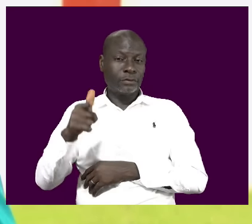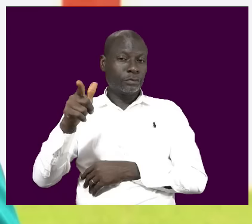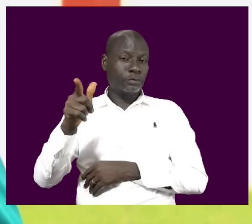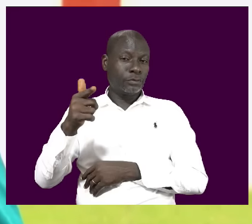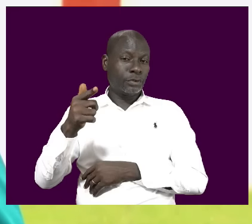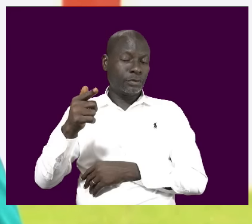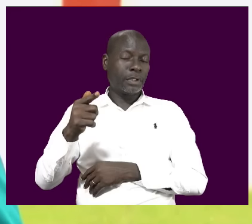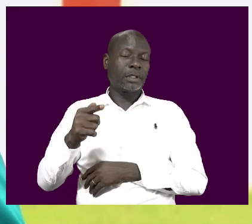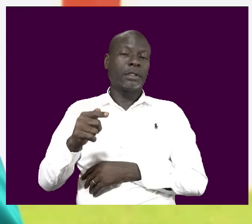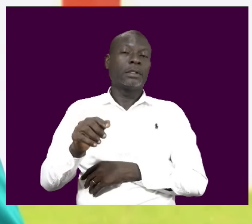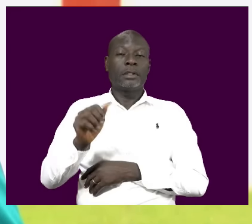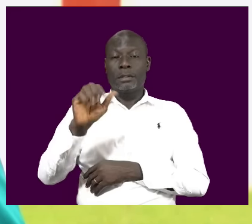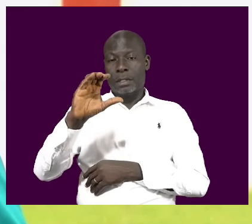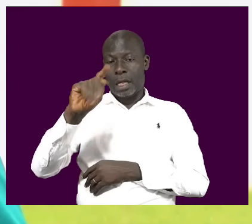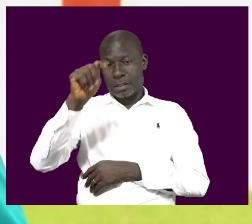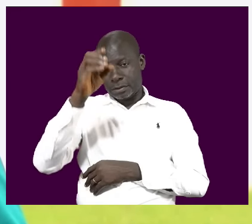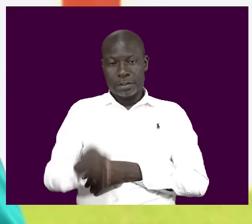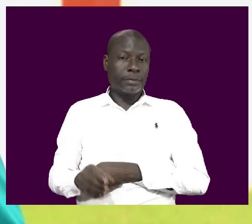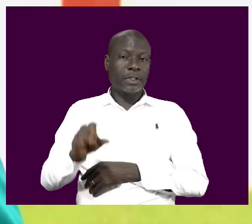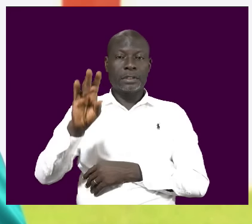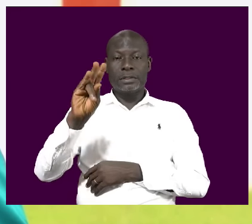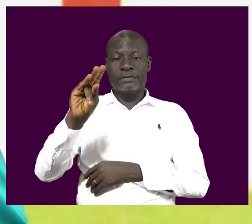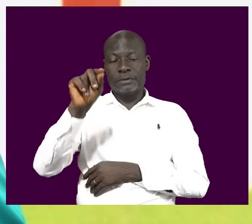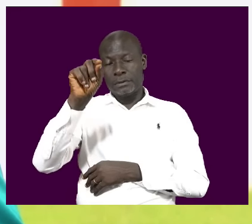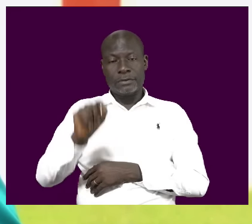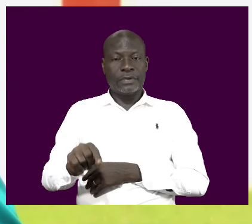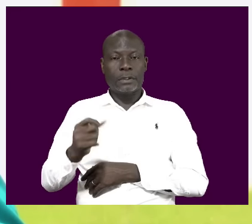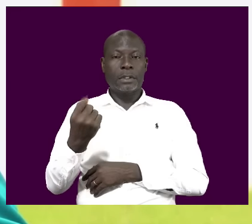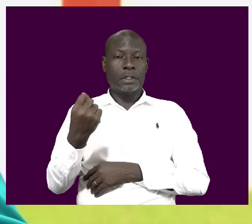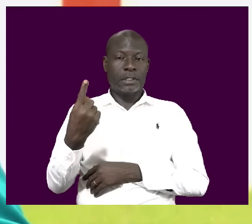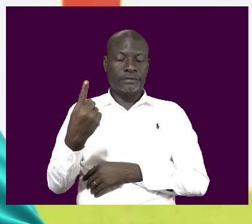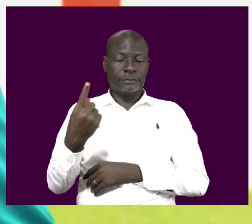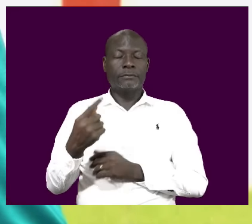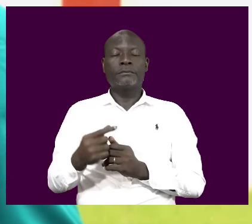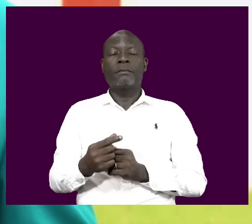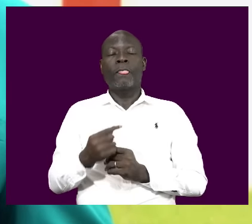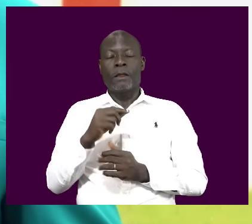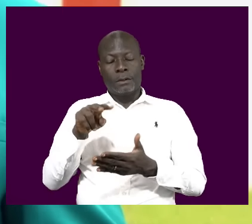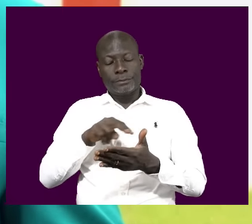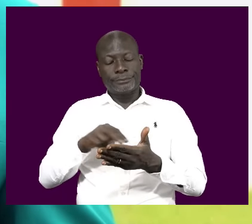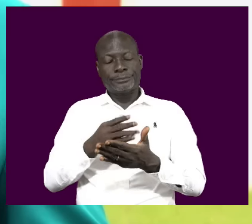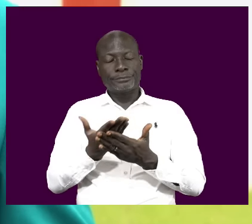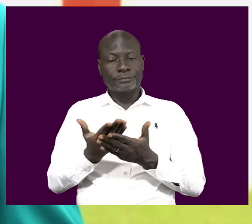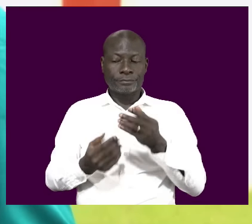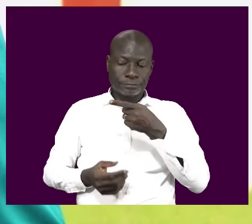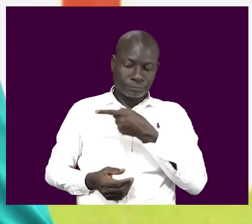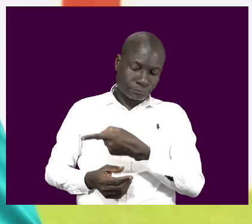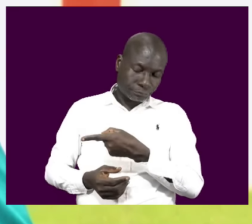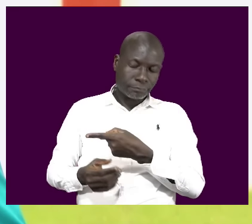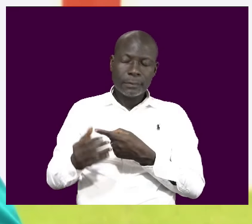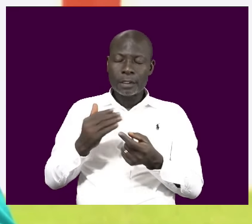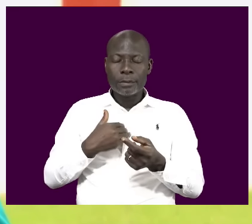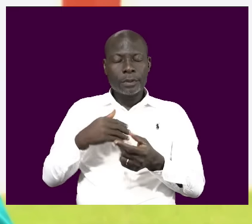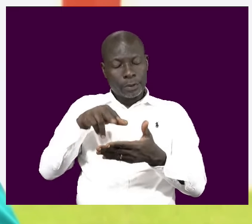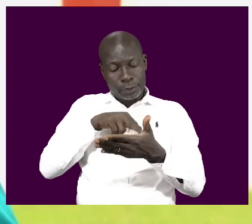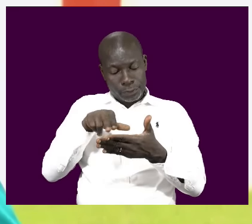mekyere Acts chapter 17 and verse 11 waka asembi ede kyerayen na metwe wadwen agina